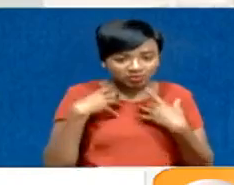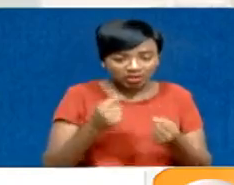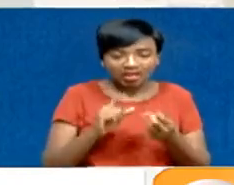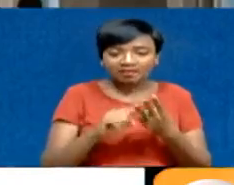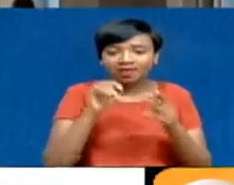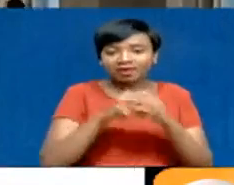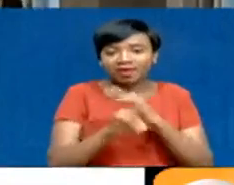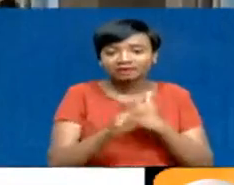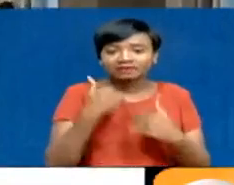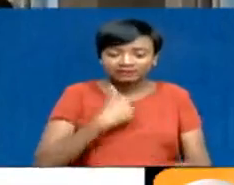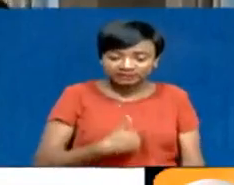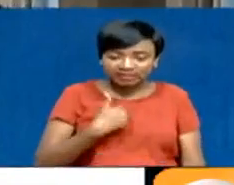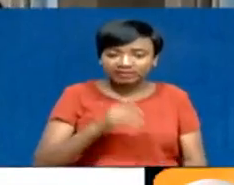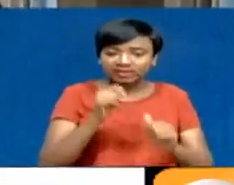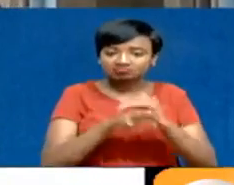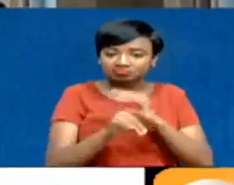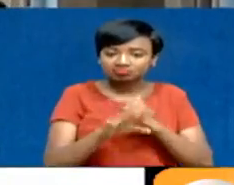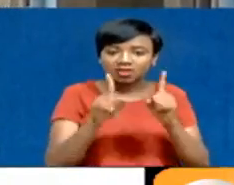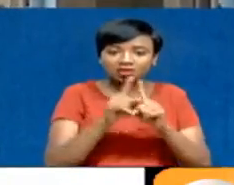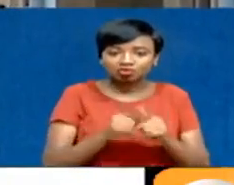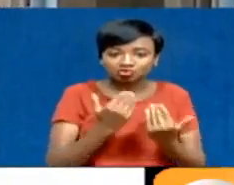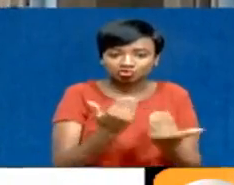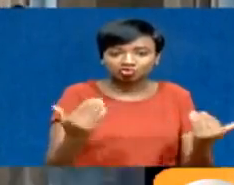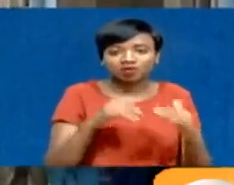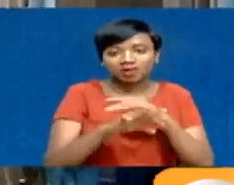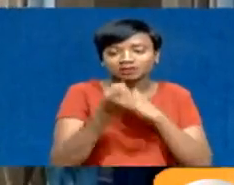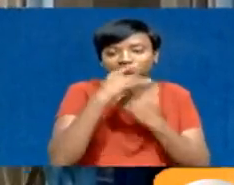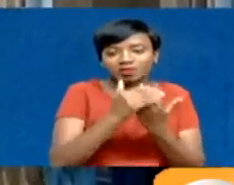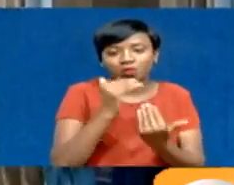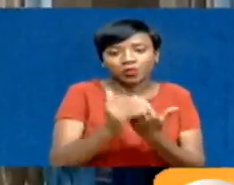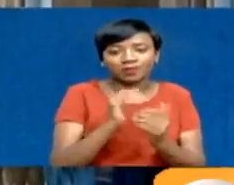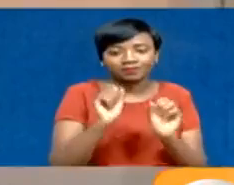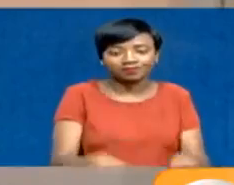radiology, surgeries and outpatient services for children. Raquel Muigai, Citizen TV.